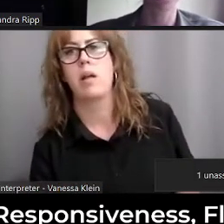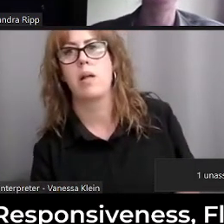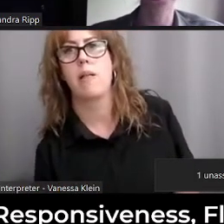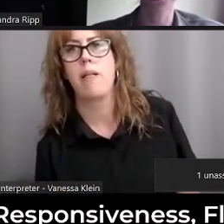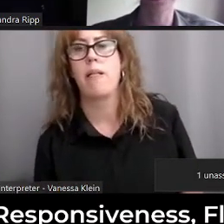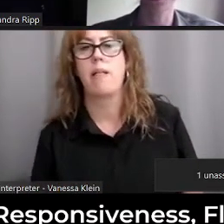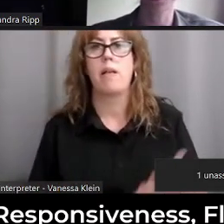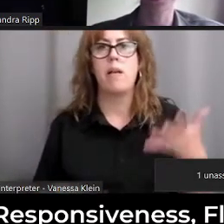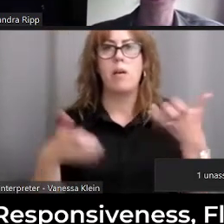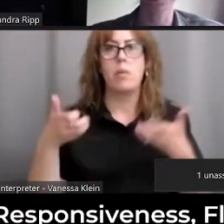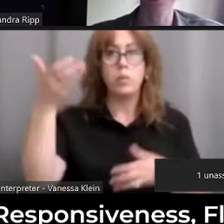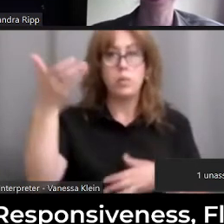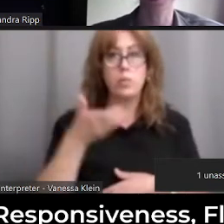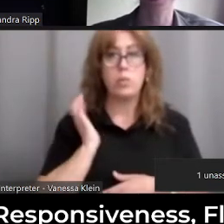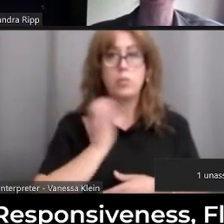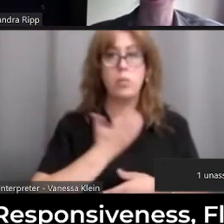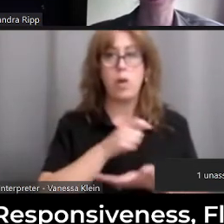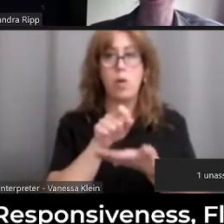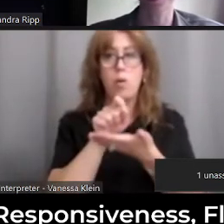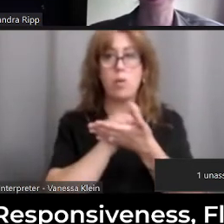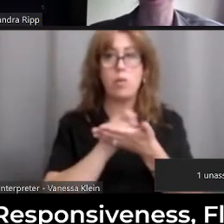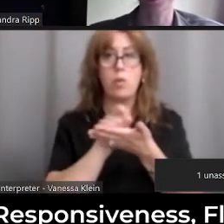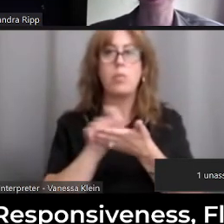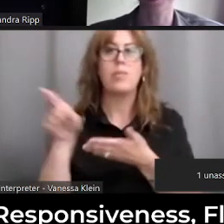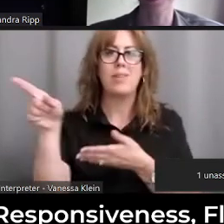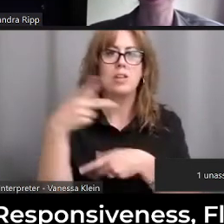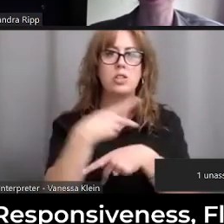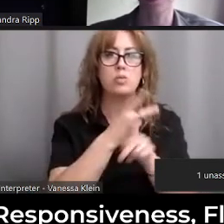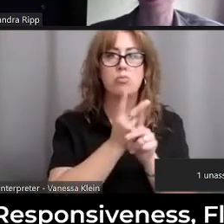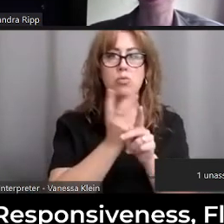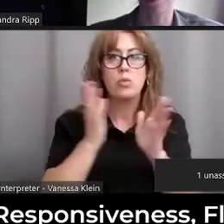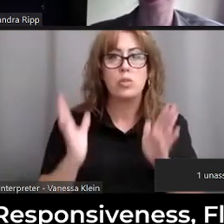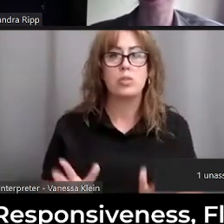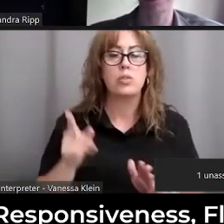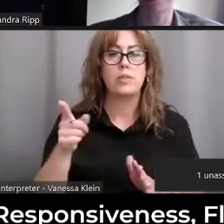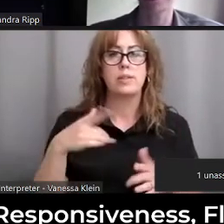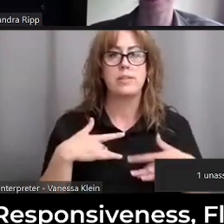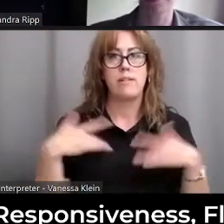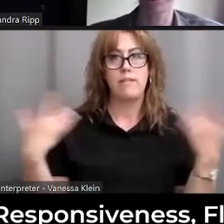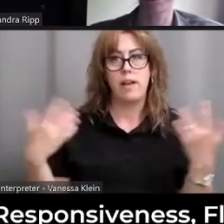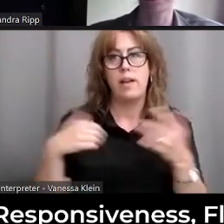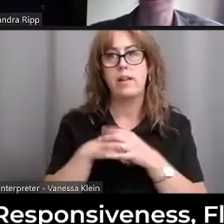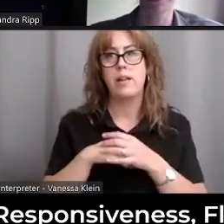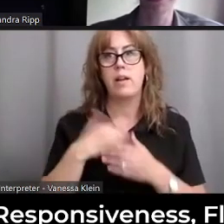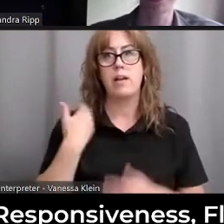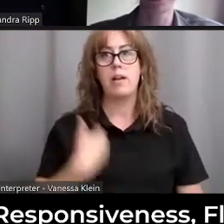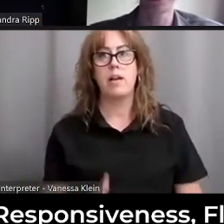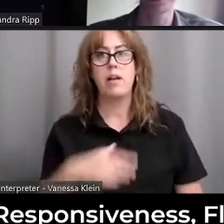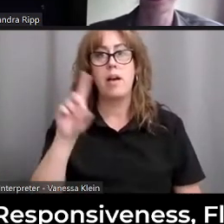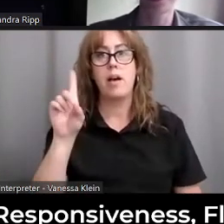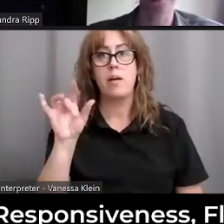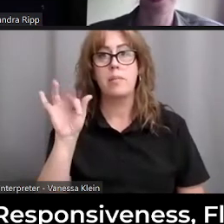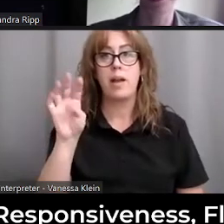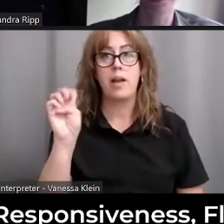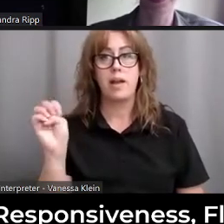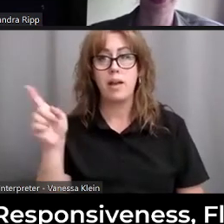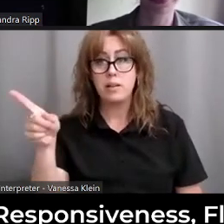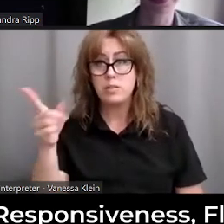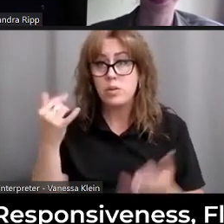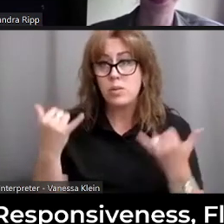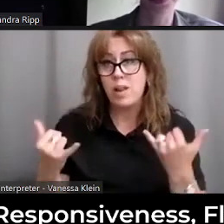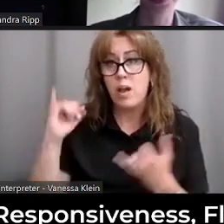note taker for today, who's the producer of this event, Jamie Galoon. So I'm Diane. I've already introduced myself. Jamie, do you want to say